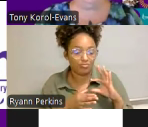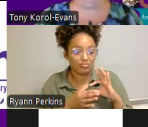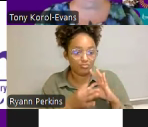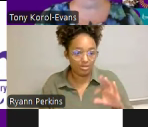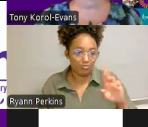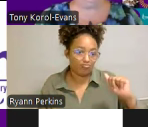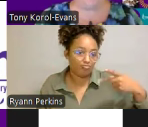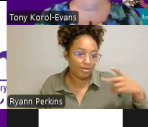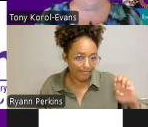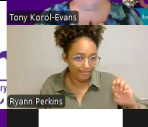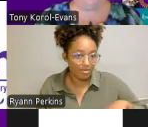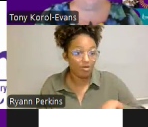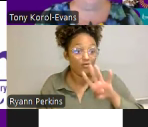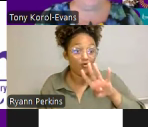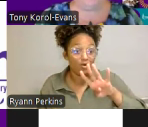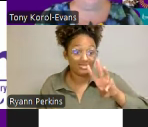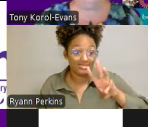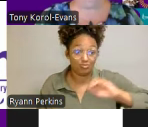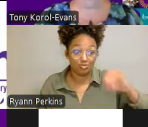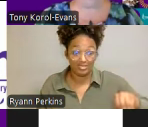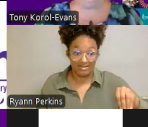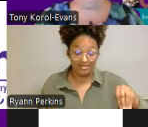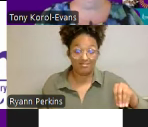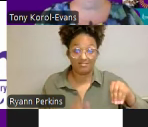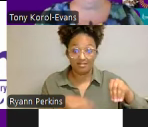46.7% of them knew their attacker, right?